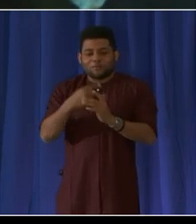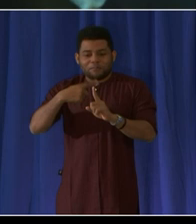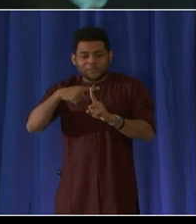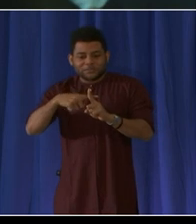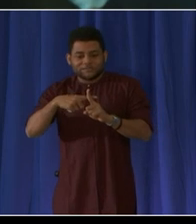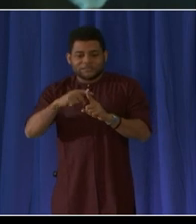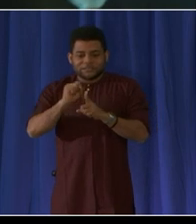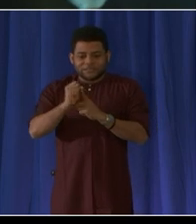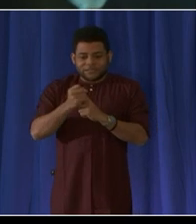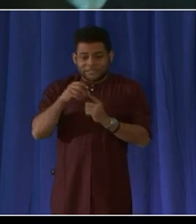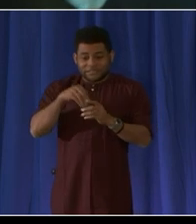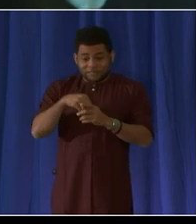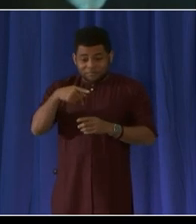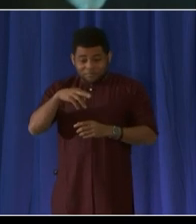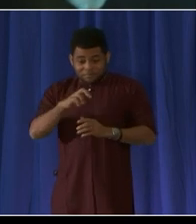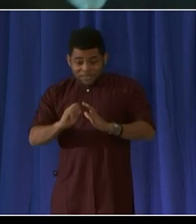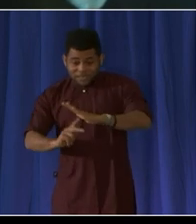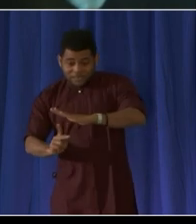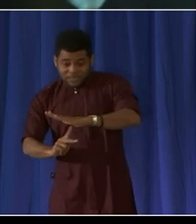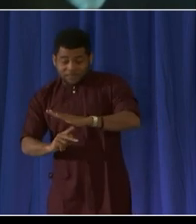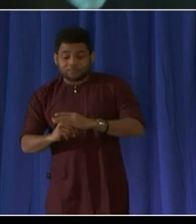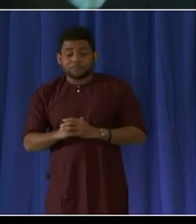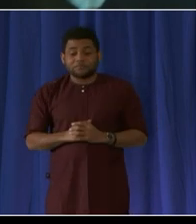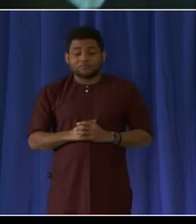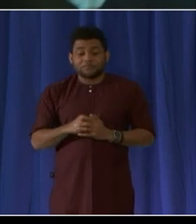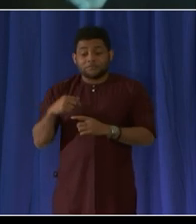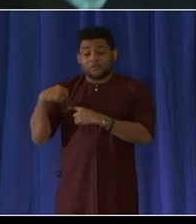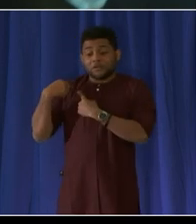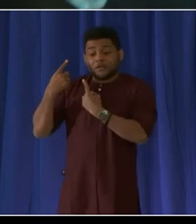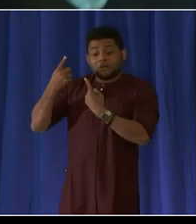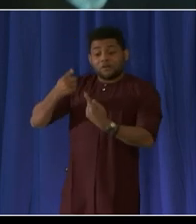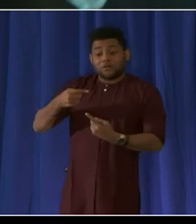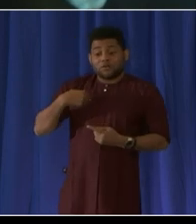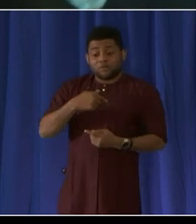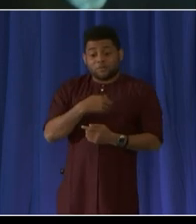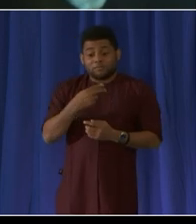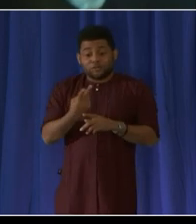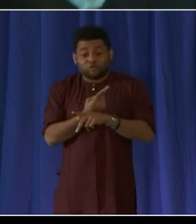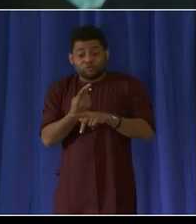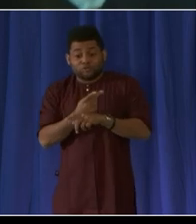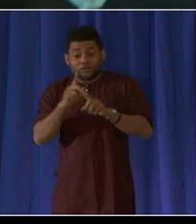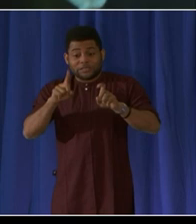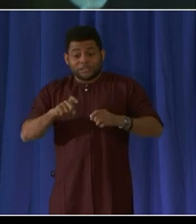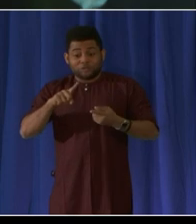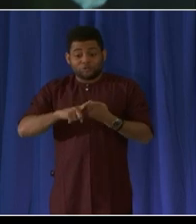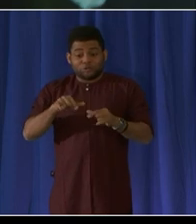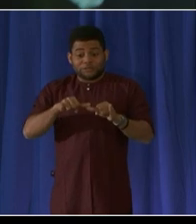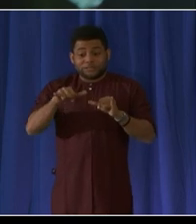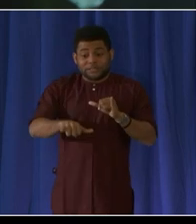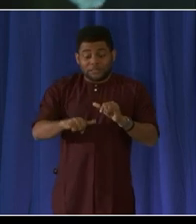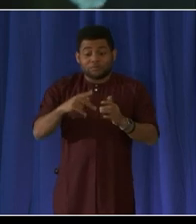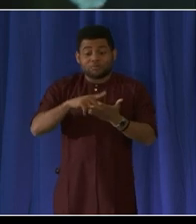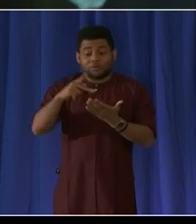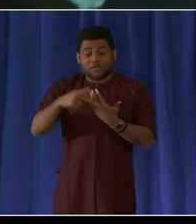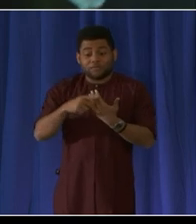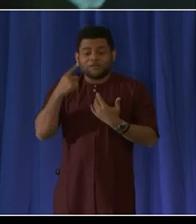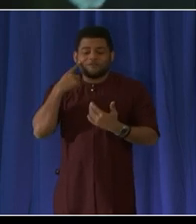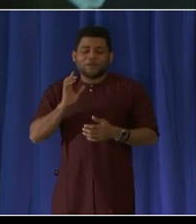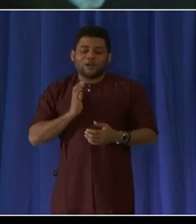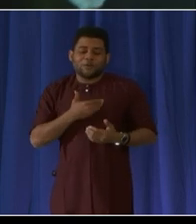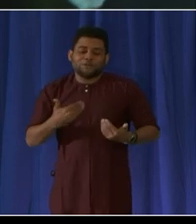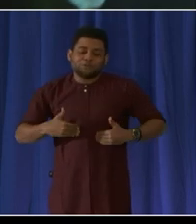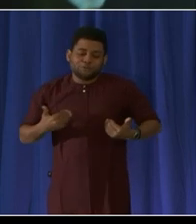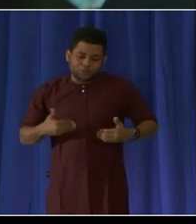our pre-K. Over the last few weeks, we've been utilizing a Test to Stay program for our